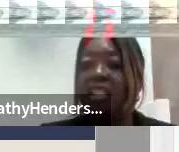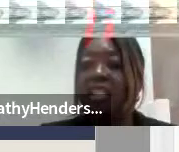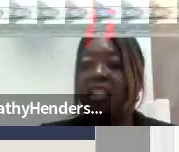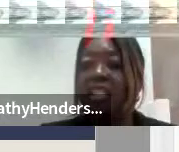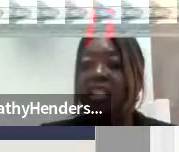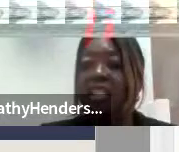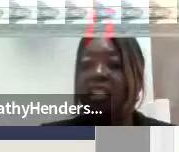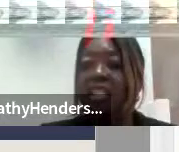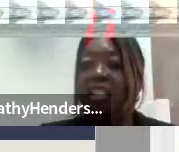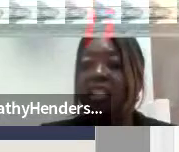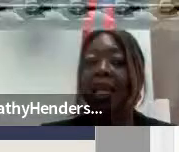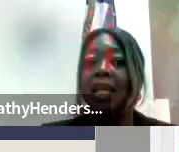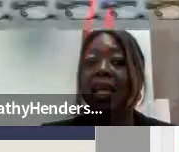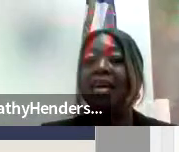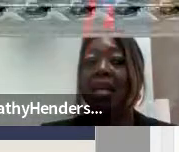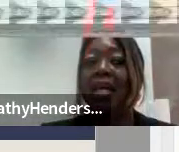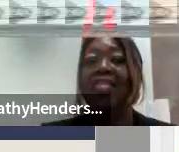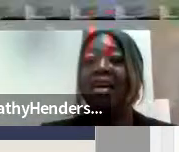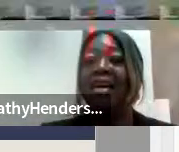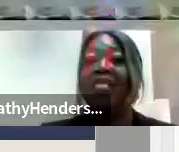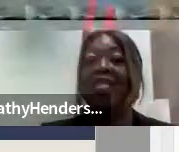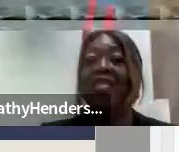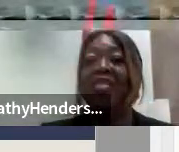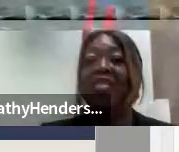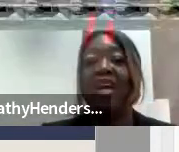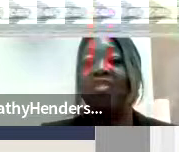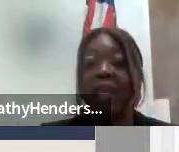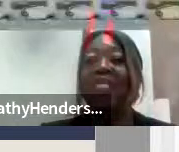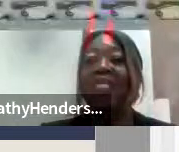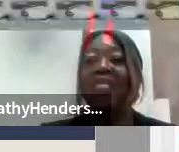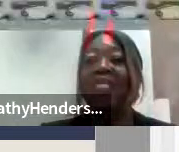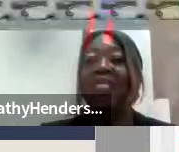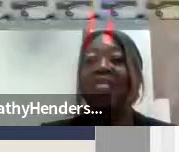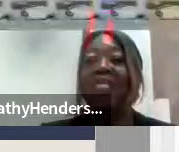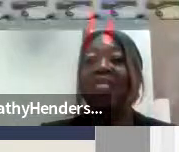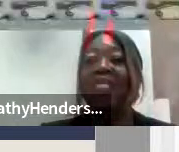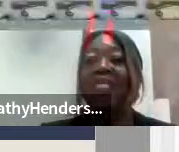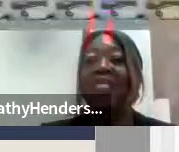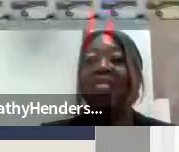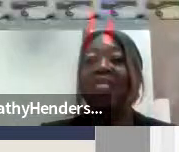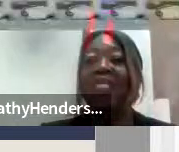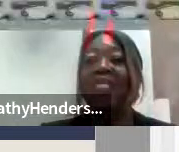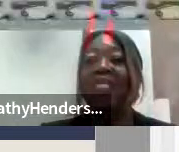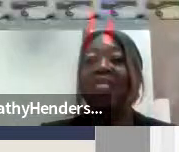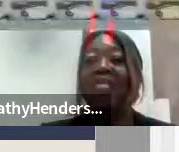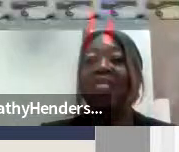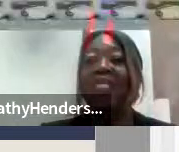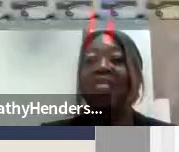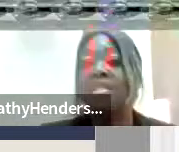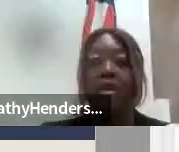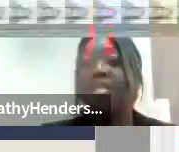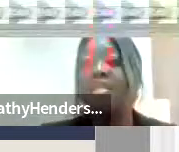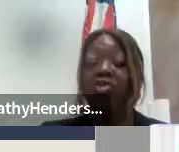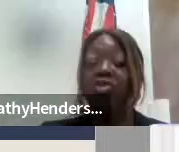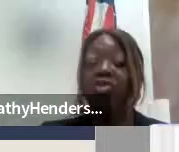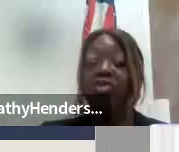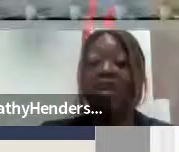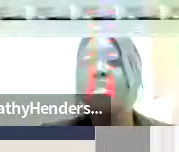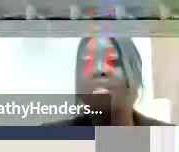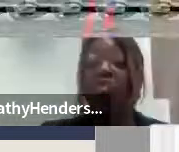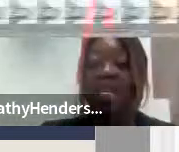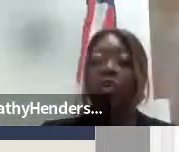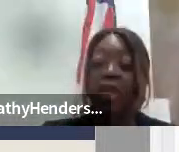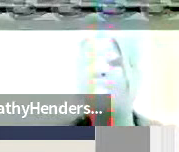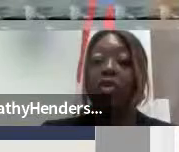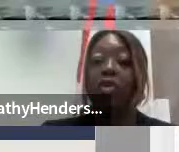can't imagine that people would say that this doesn't affect our light. It doesn't affect the way you read